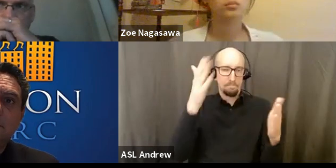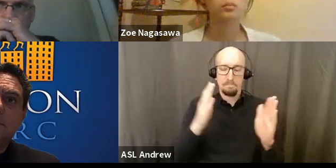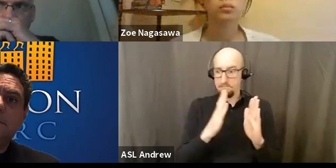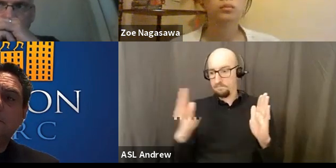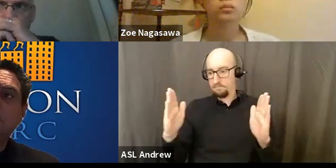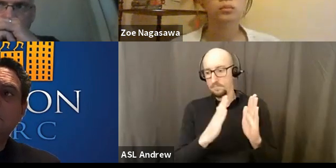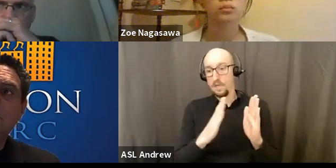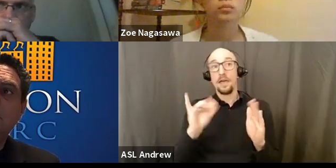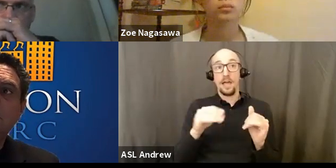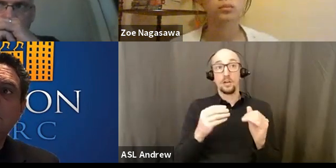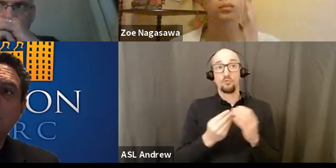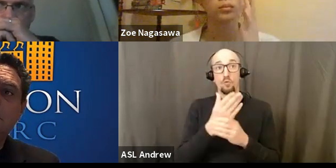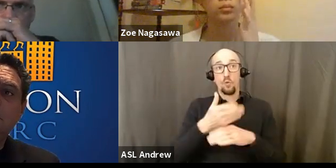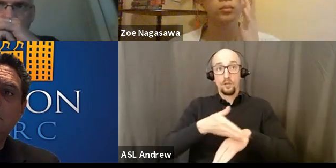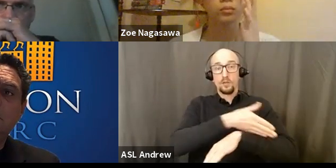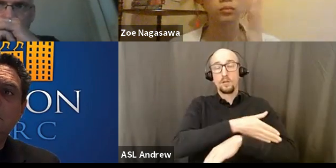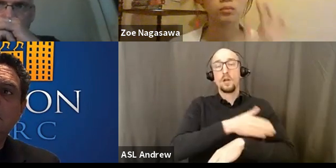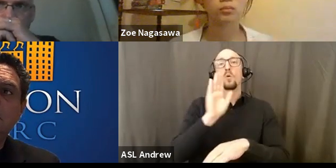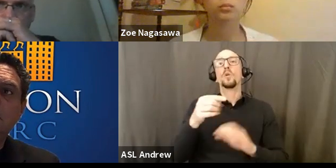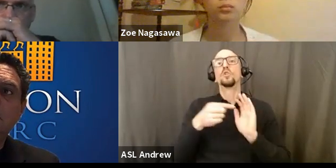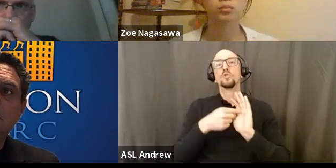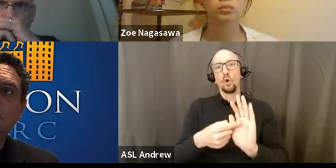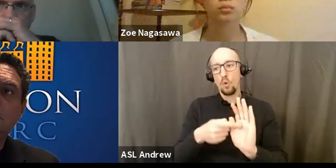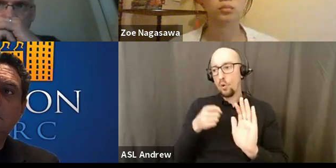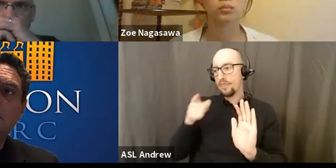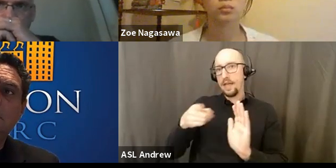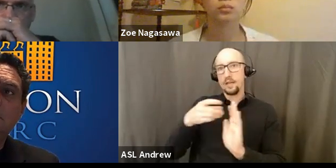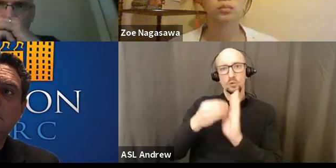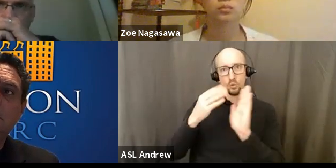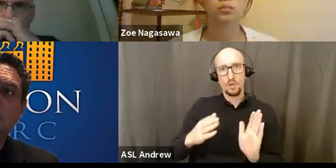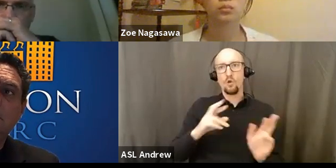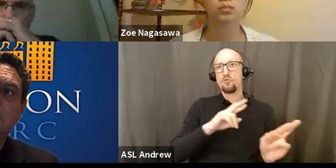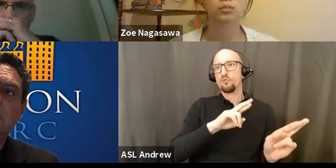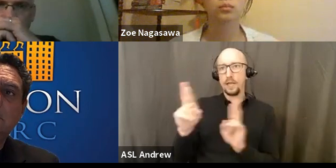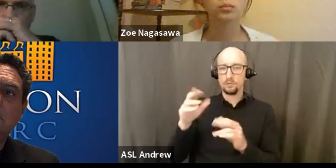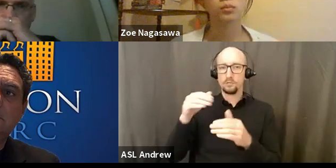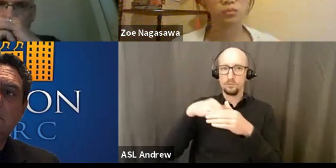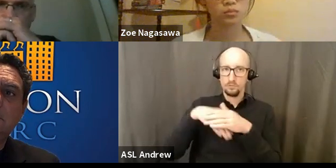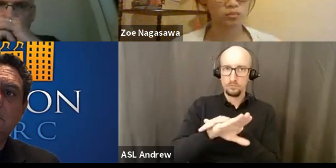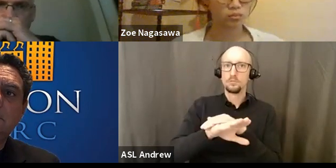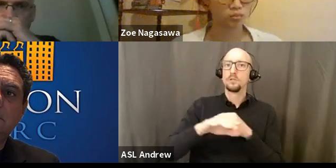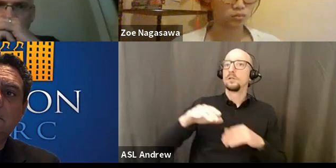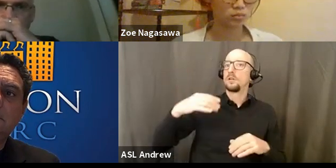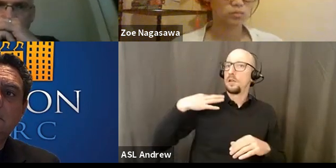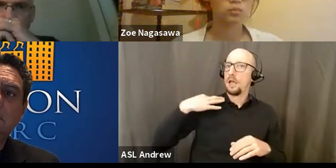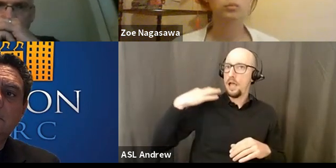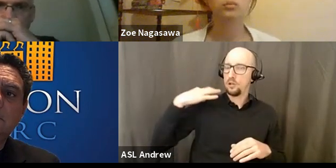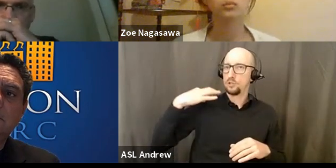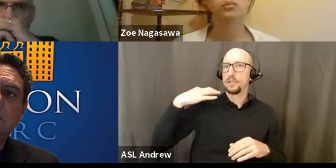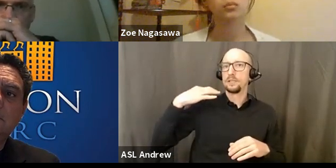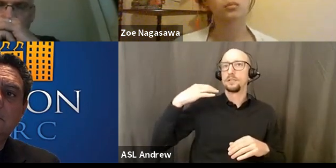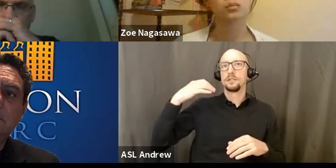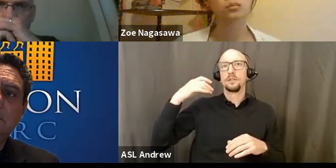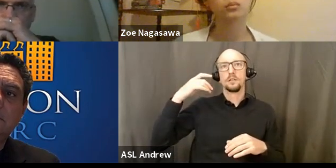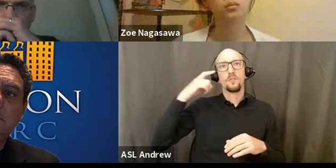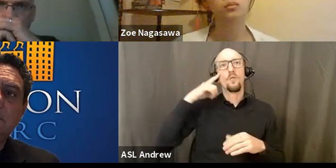would indicate grade level readiness to enter the eligibility, the